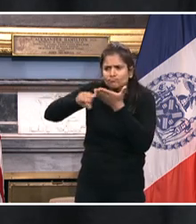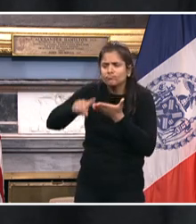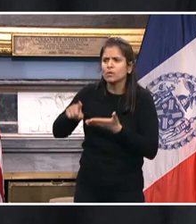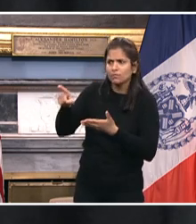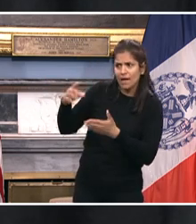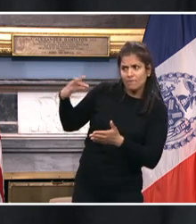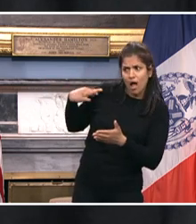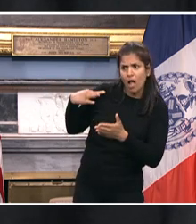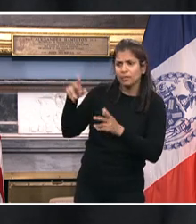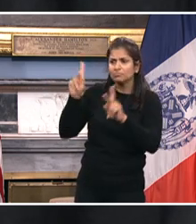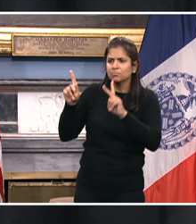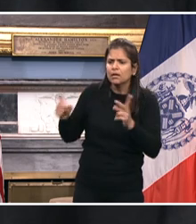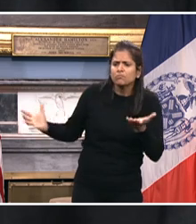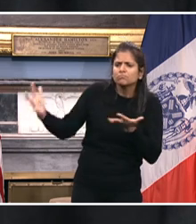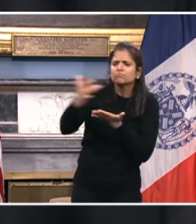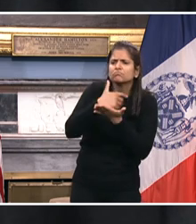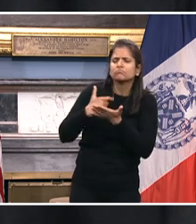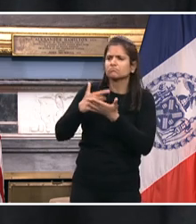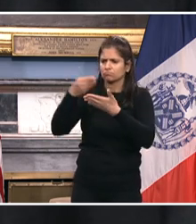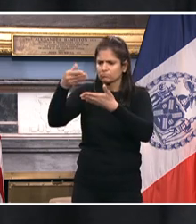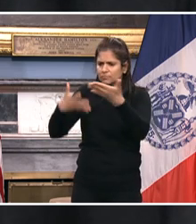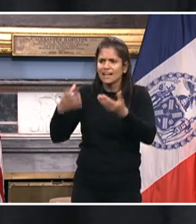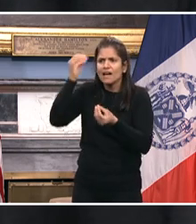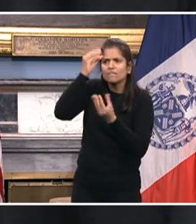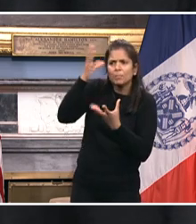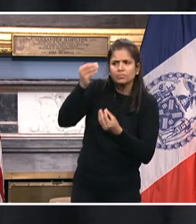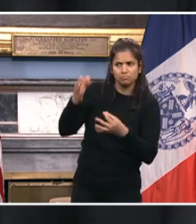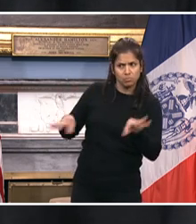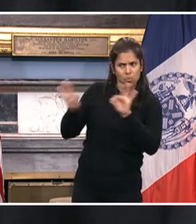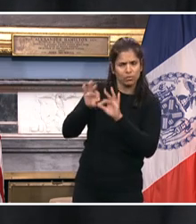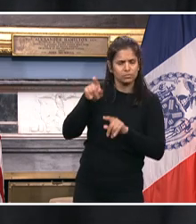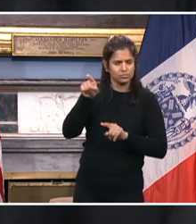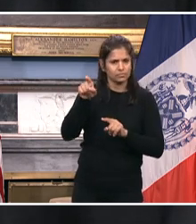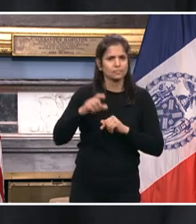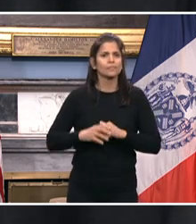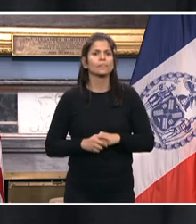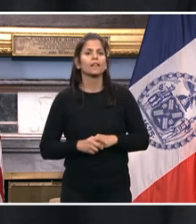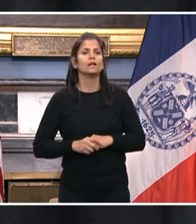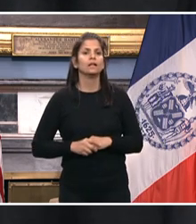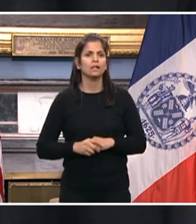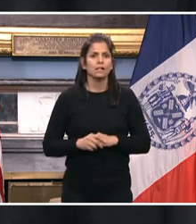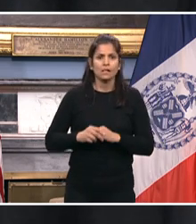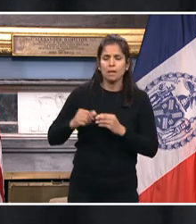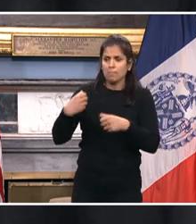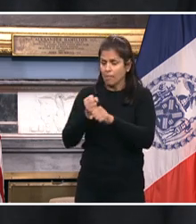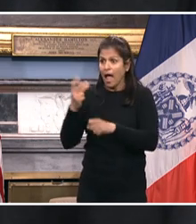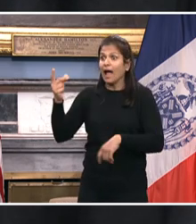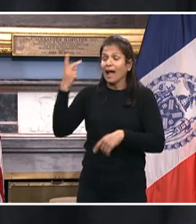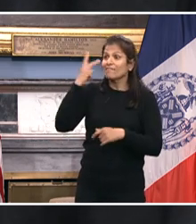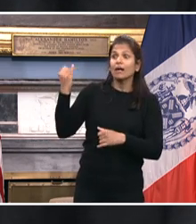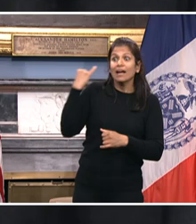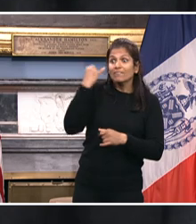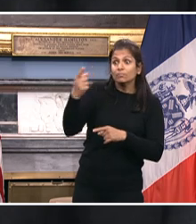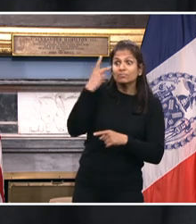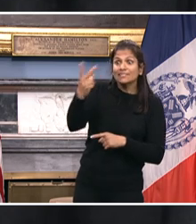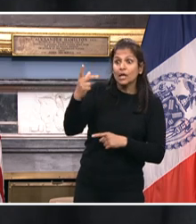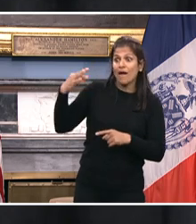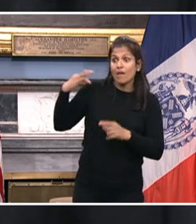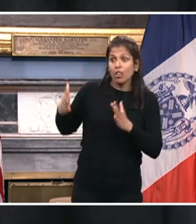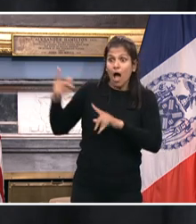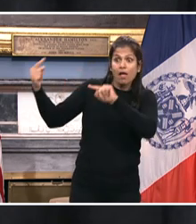folks who are coming into health and hospitals are quickly being applied to the task at hand, and Mitch can describe to you what that process has